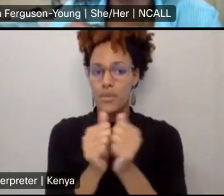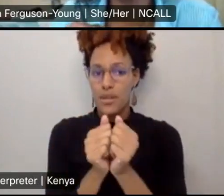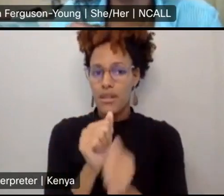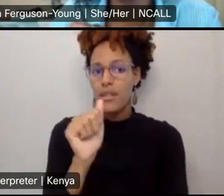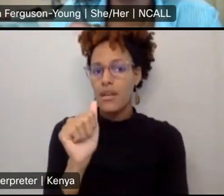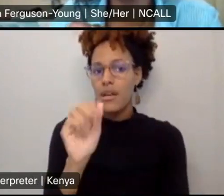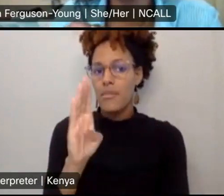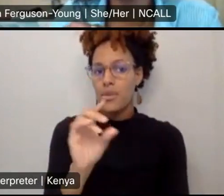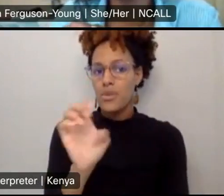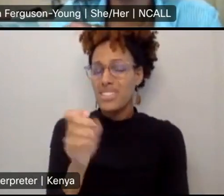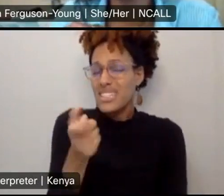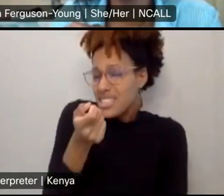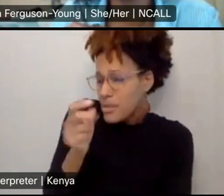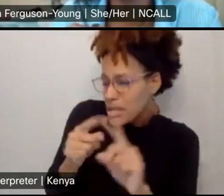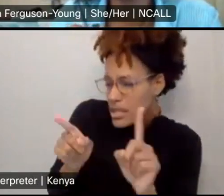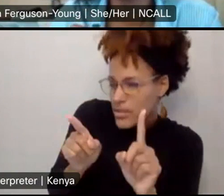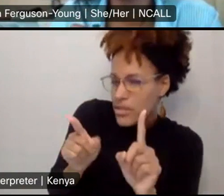just asked. Yes. Um,